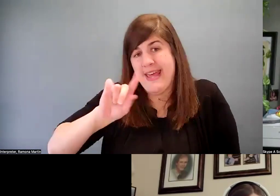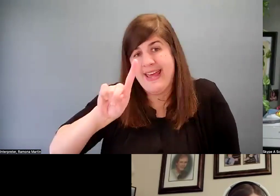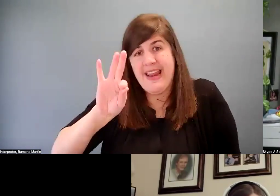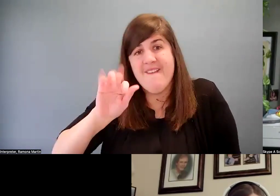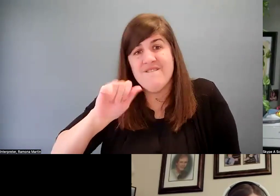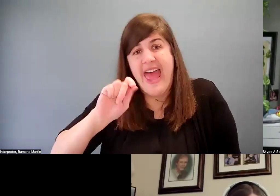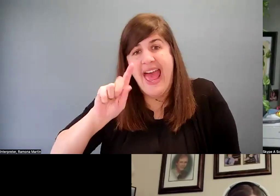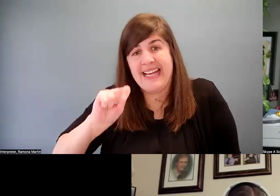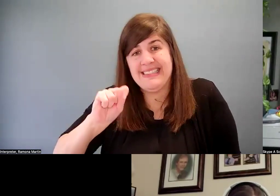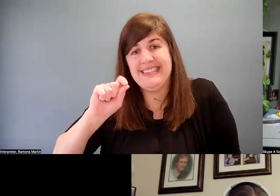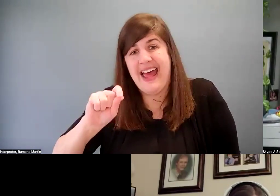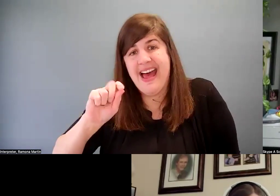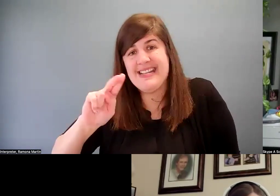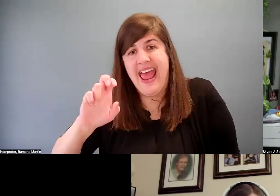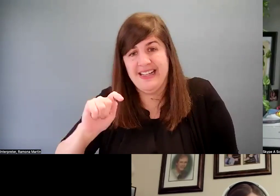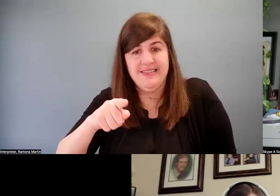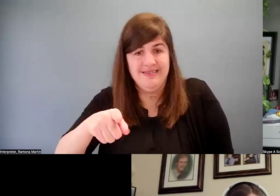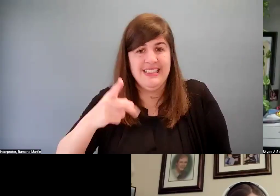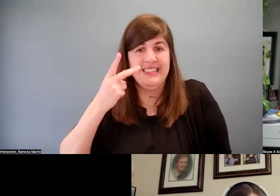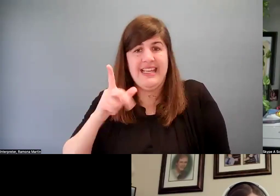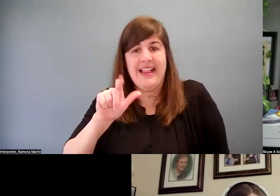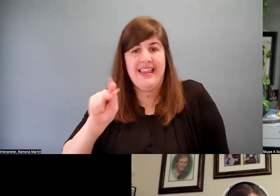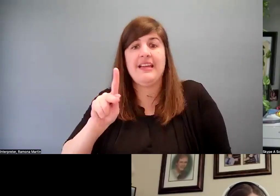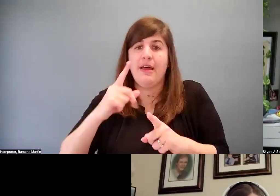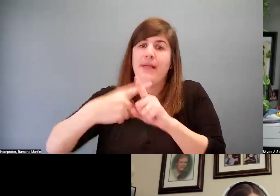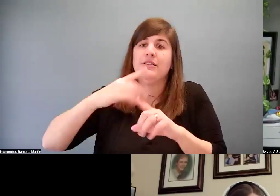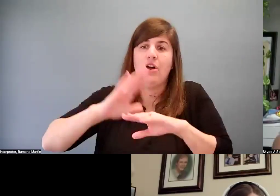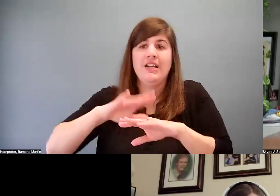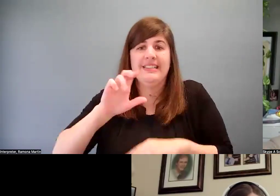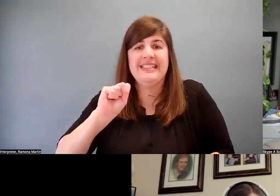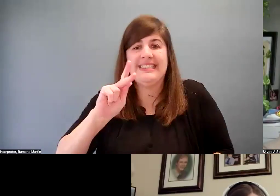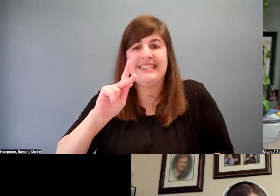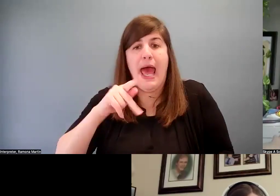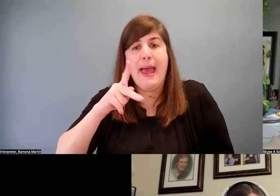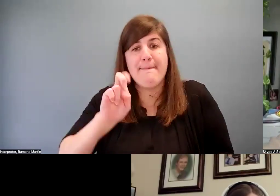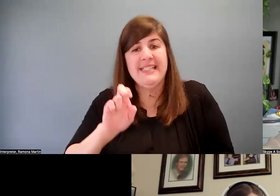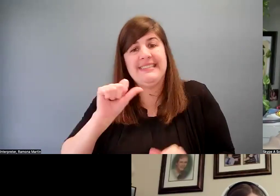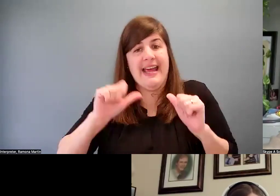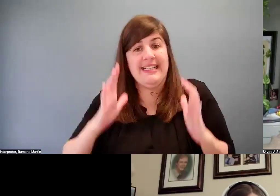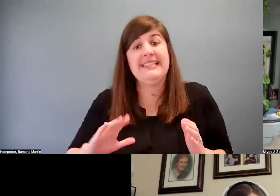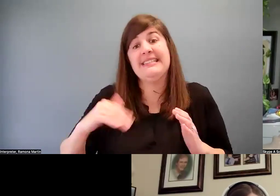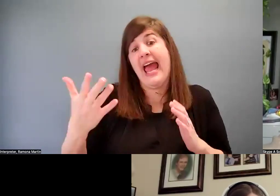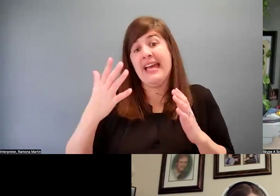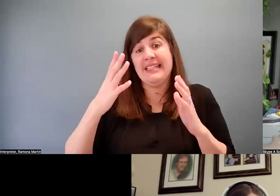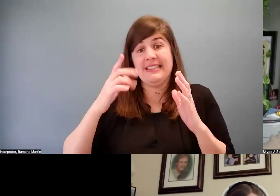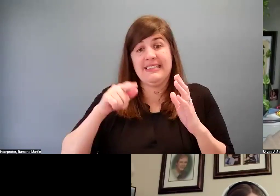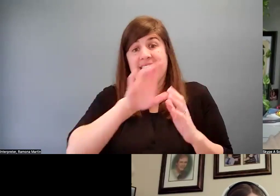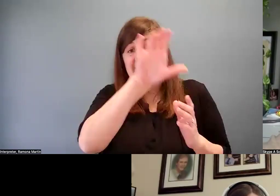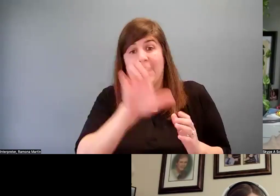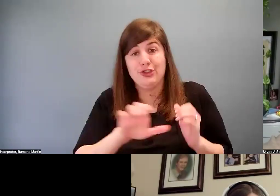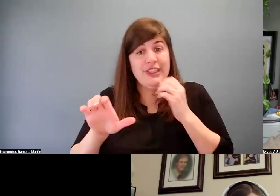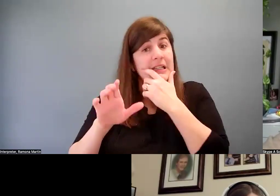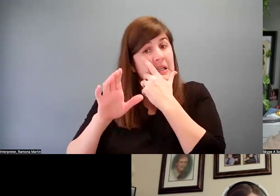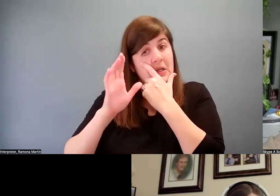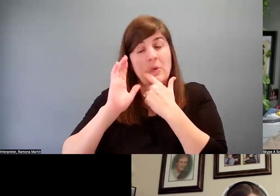squidfacts.net, which is also linked on the Skype a Scientist website. The next session that we will be having is going